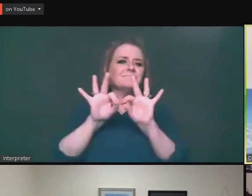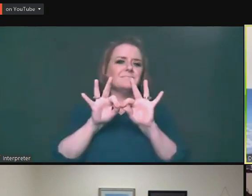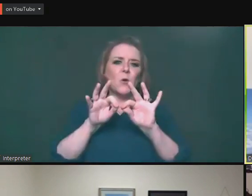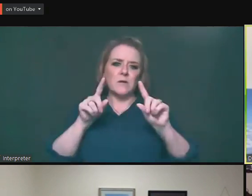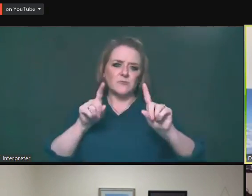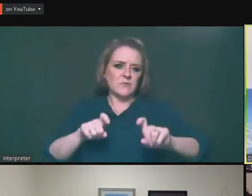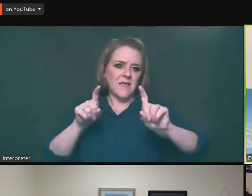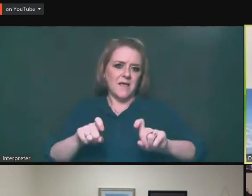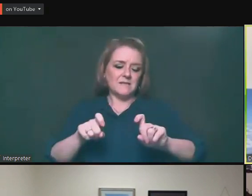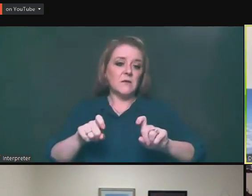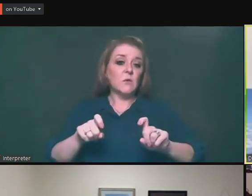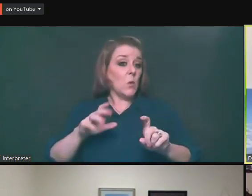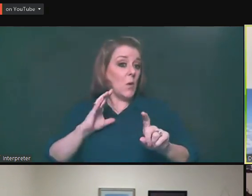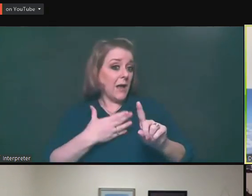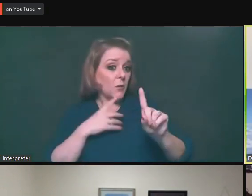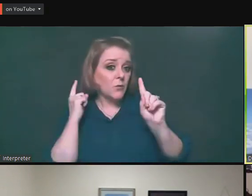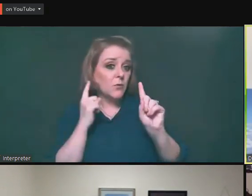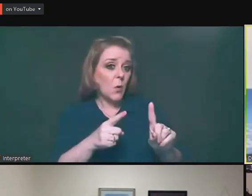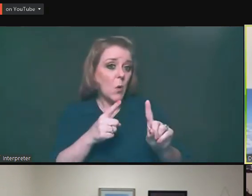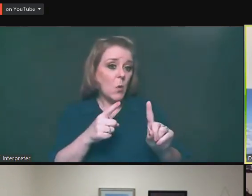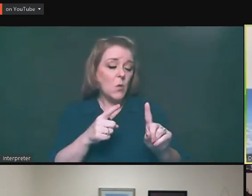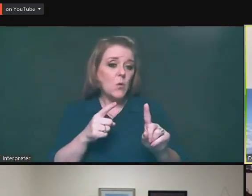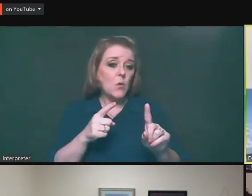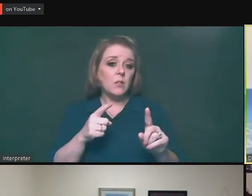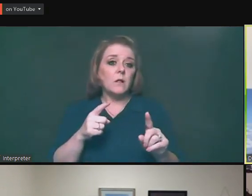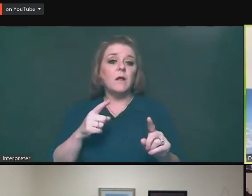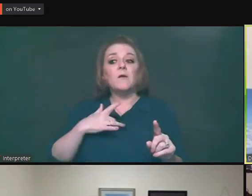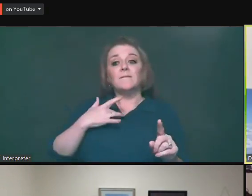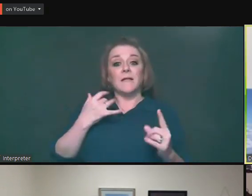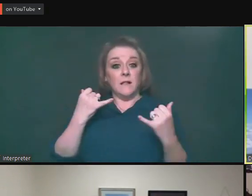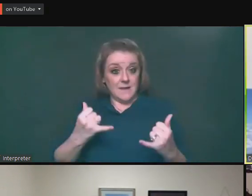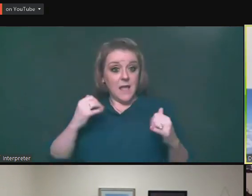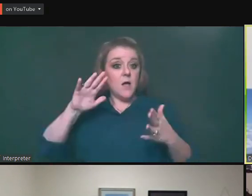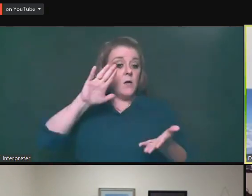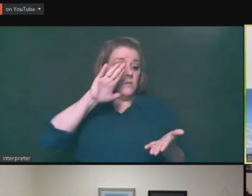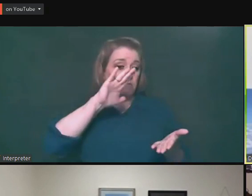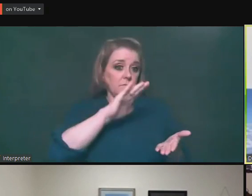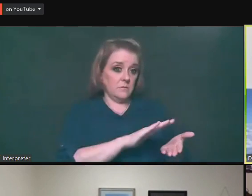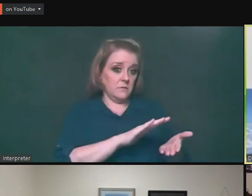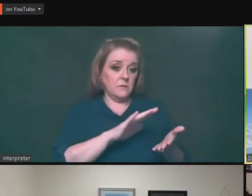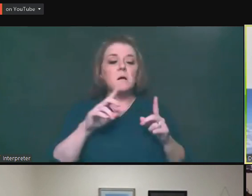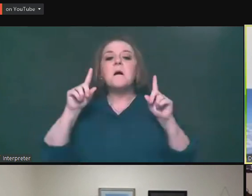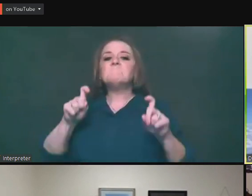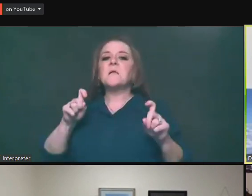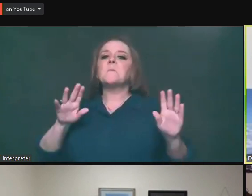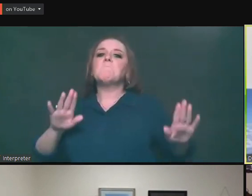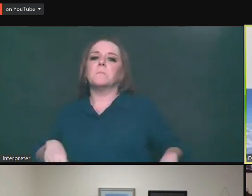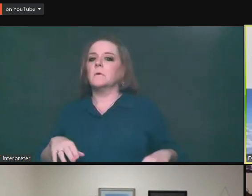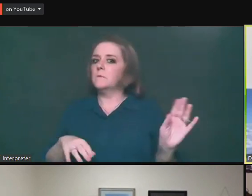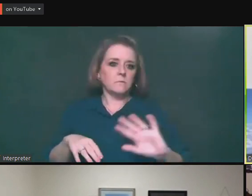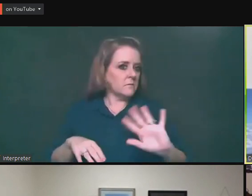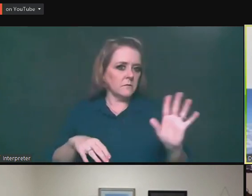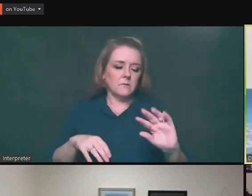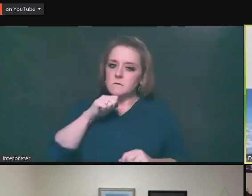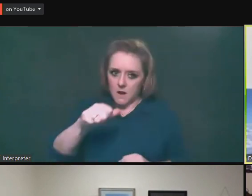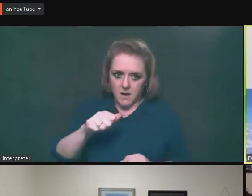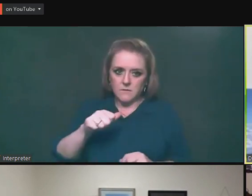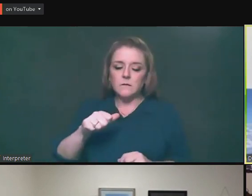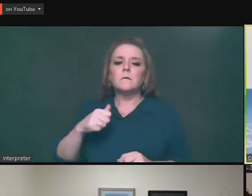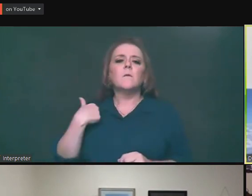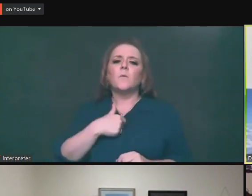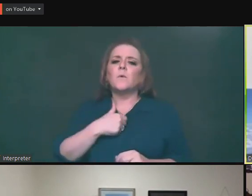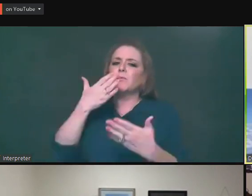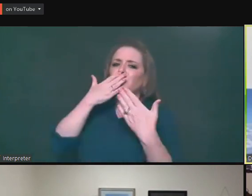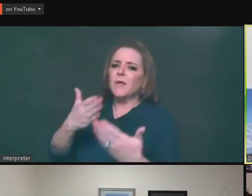way to lessen how critical it is. And we're so thankful that we have partners like Covenant